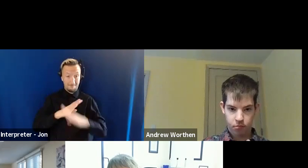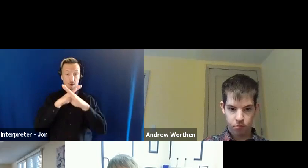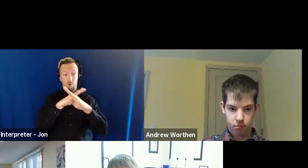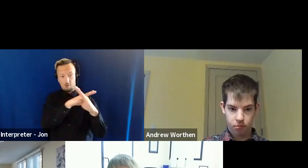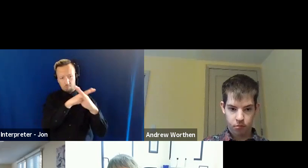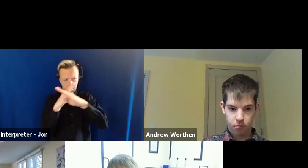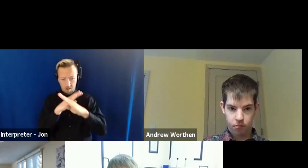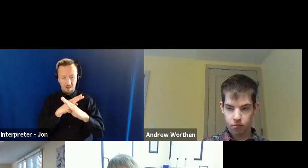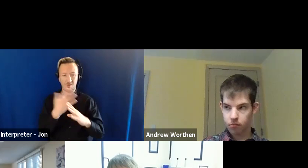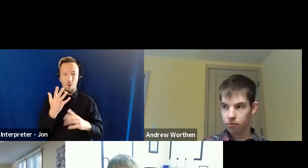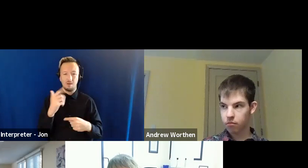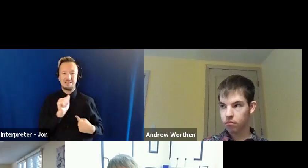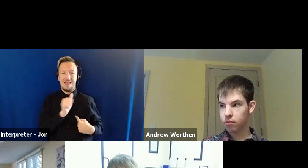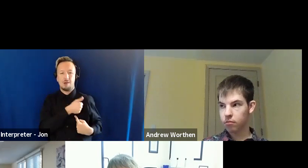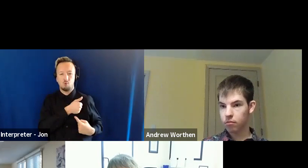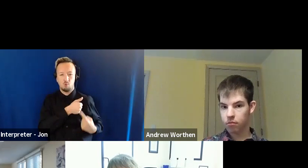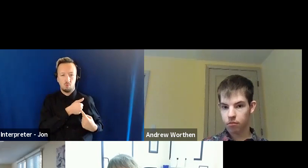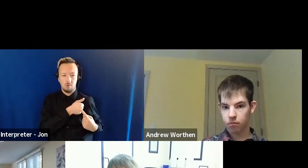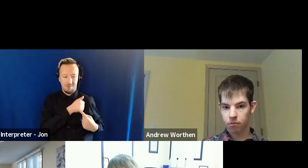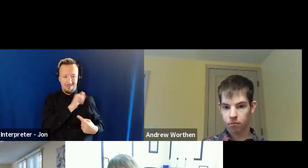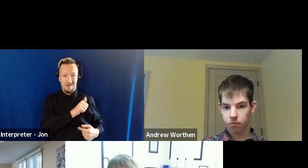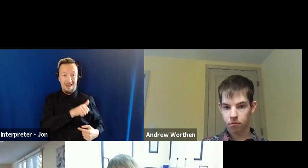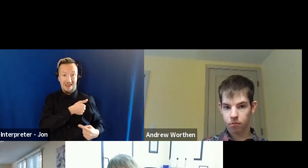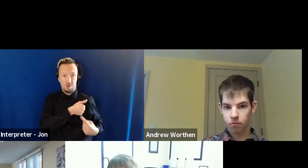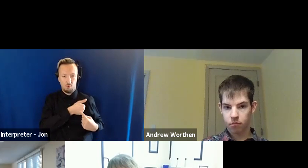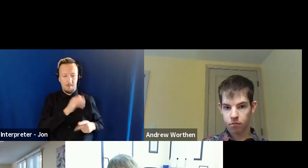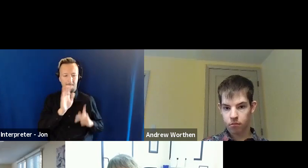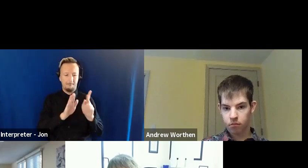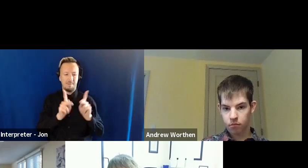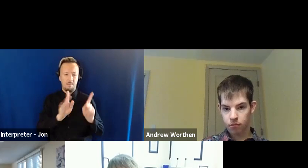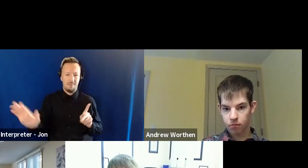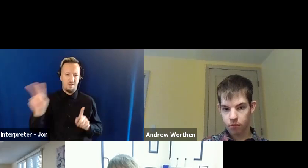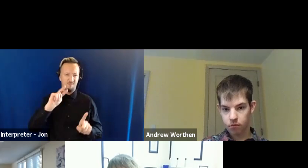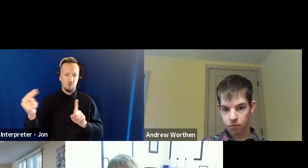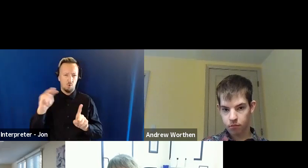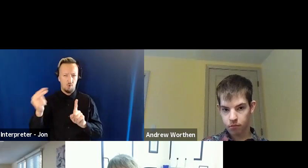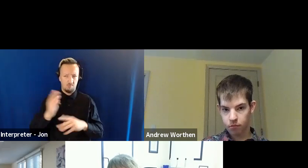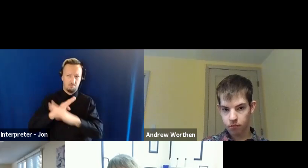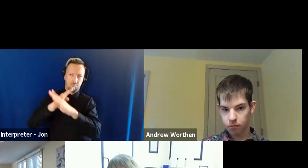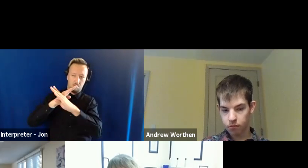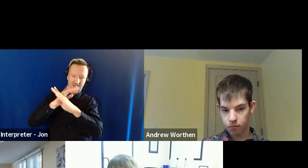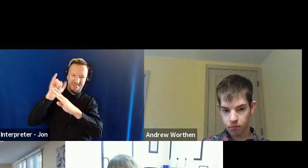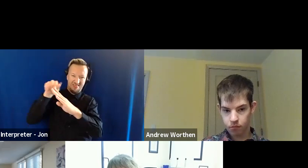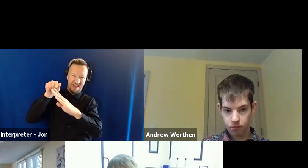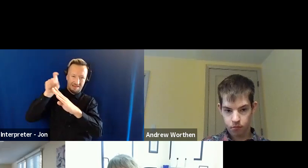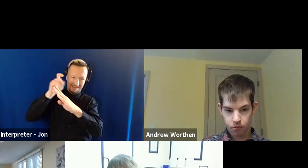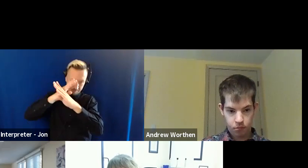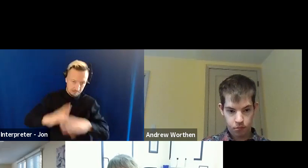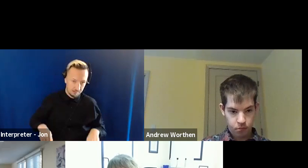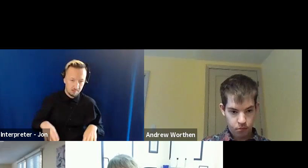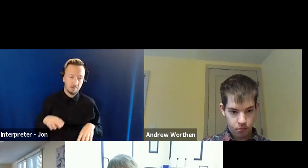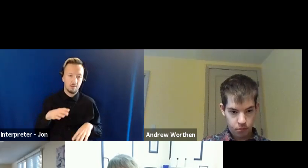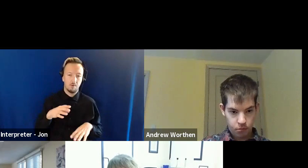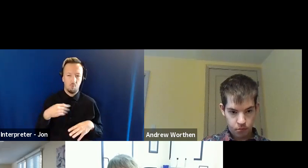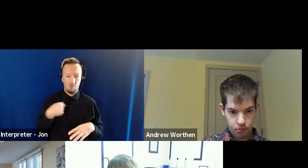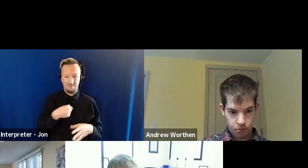barriers, it was the attitudinal barriers. And we really, really had to begin to fight and spend a lot of